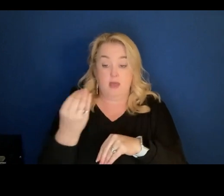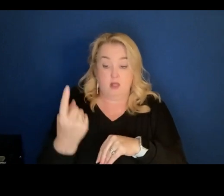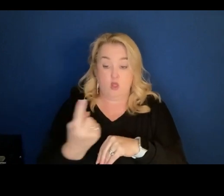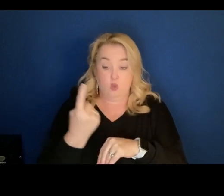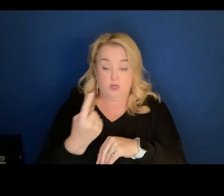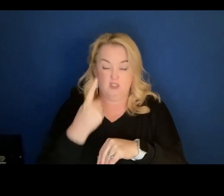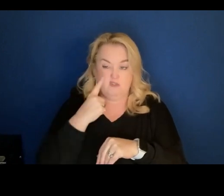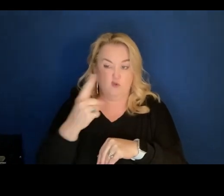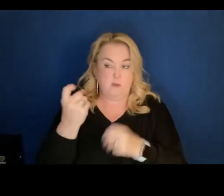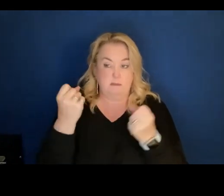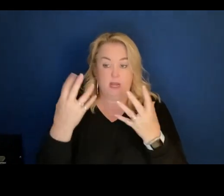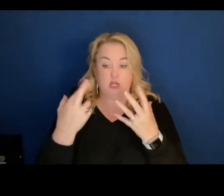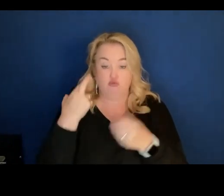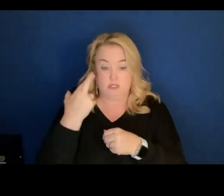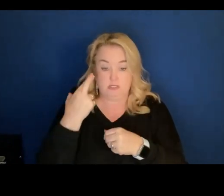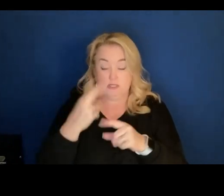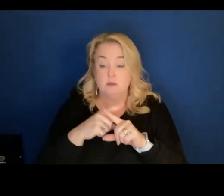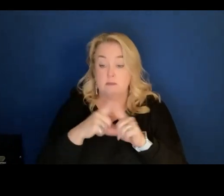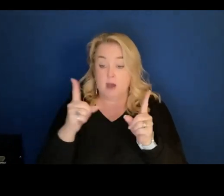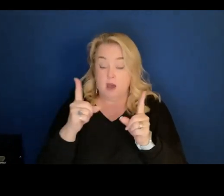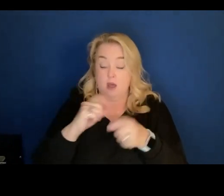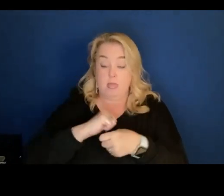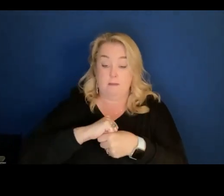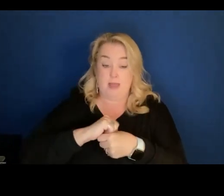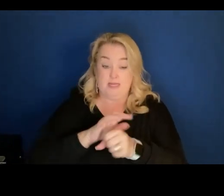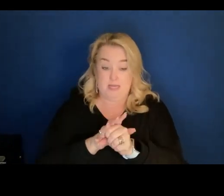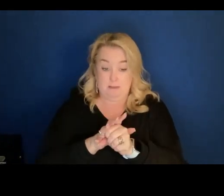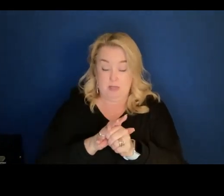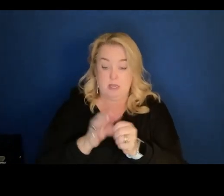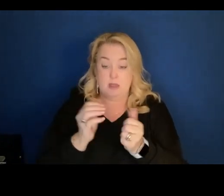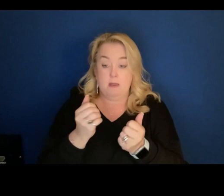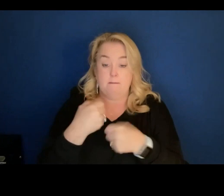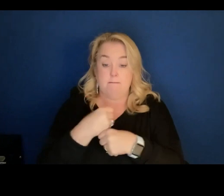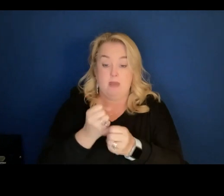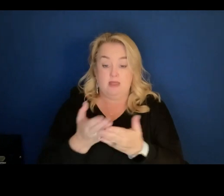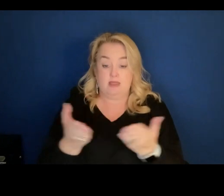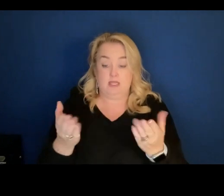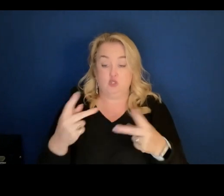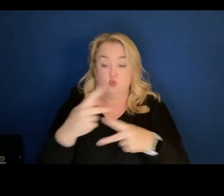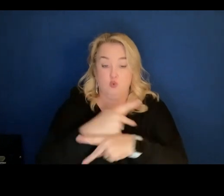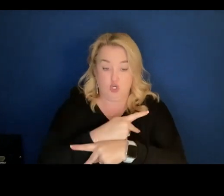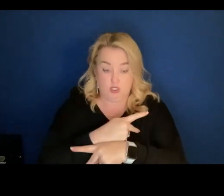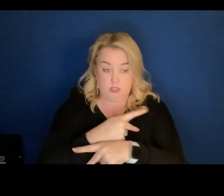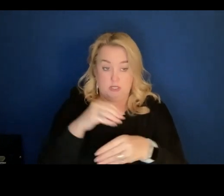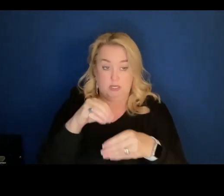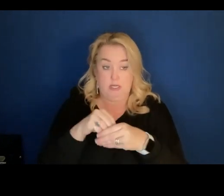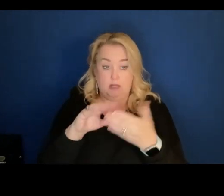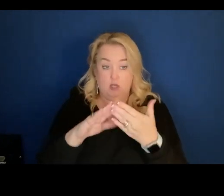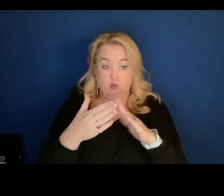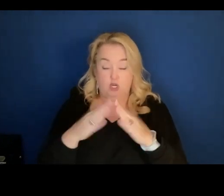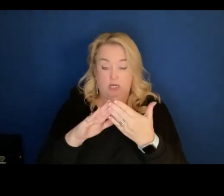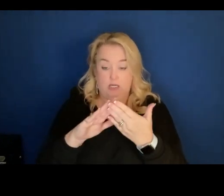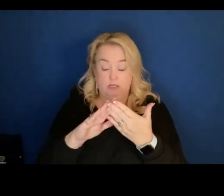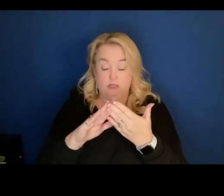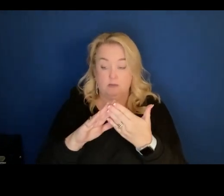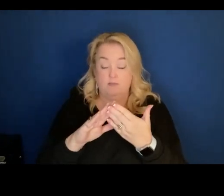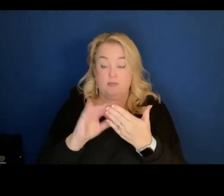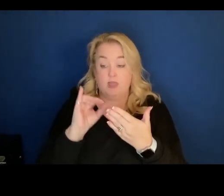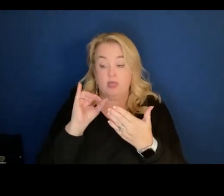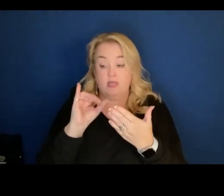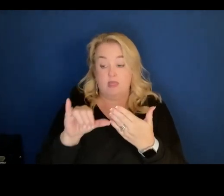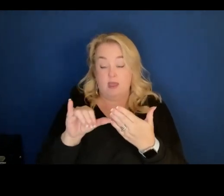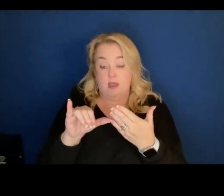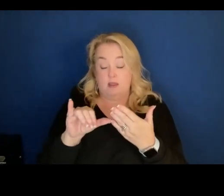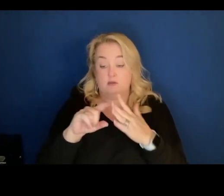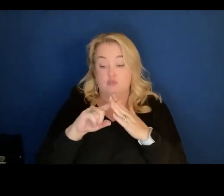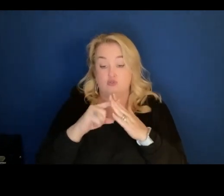of reasons, but the pandemic has only made this worse, especially in diverse communities. While this broad overview